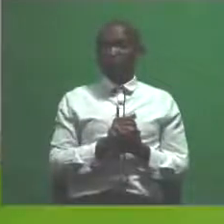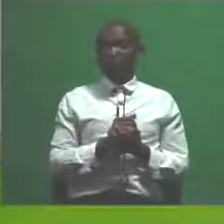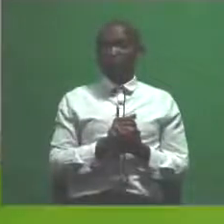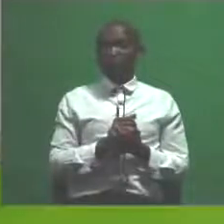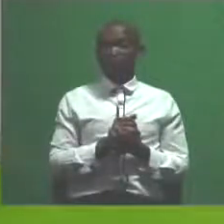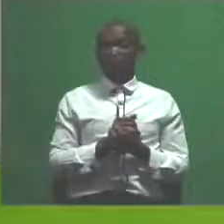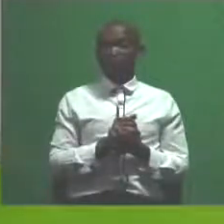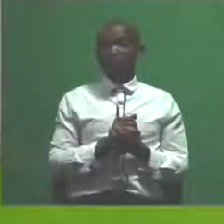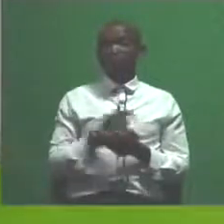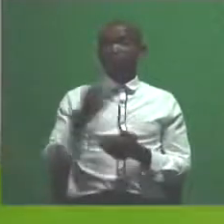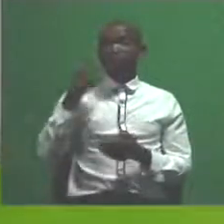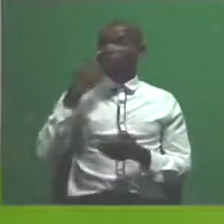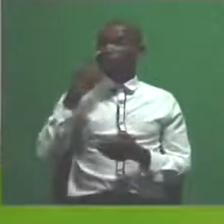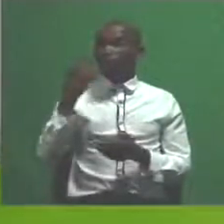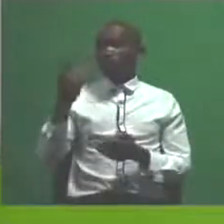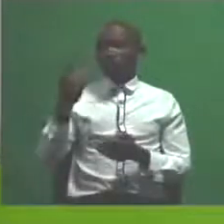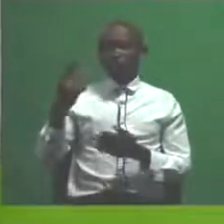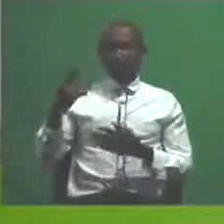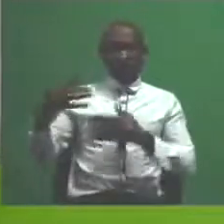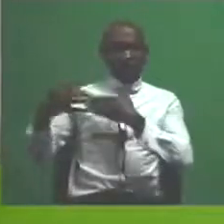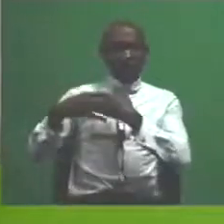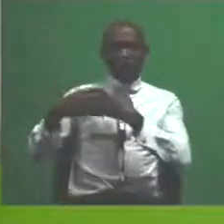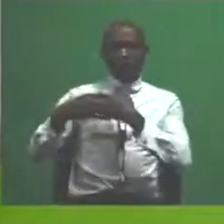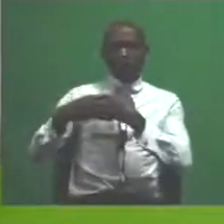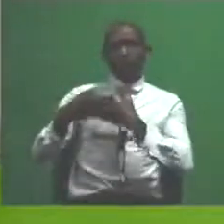Now, look at this picture.